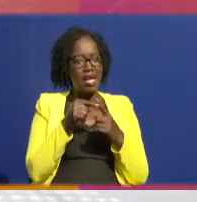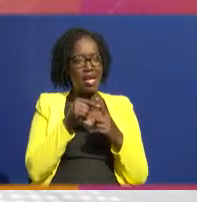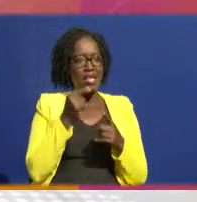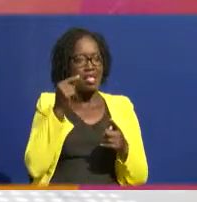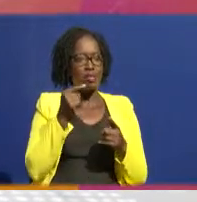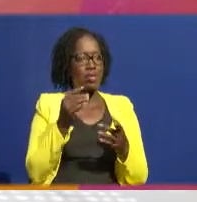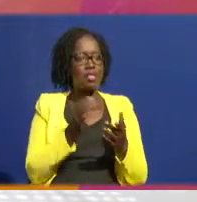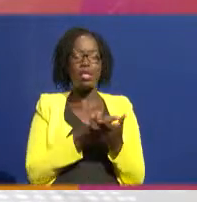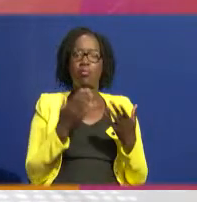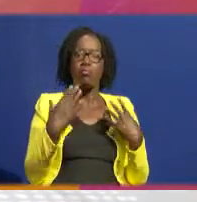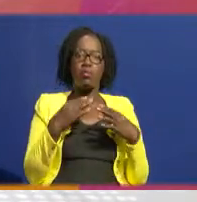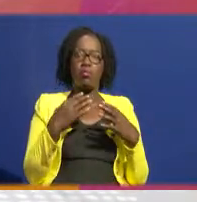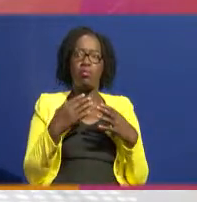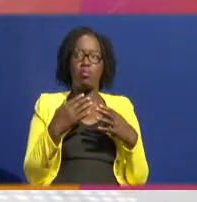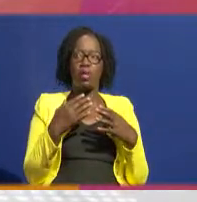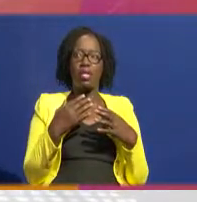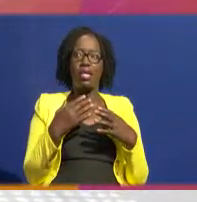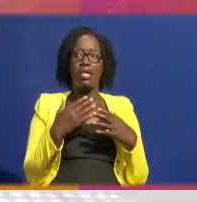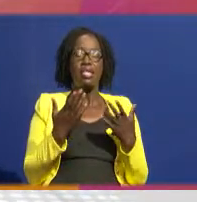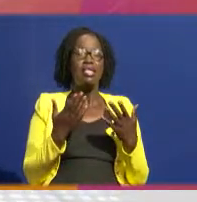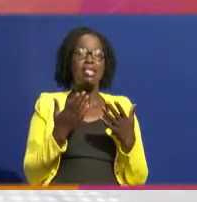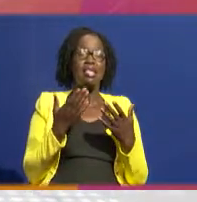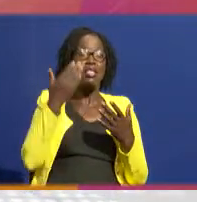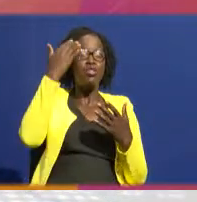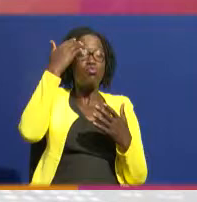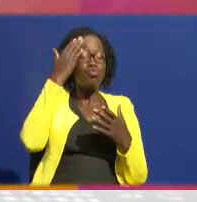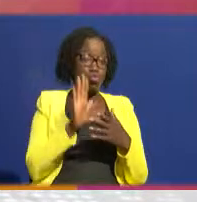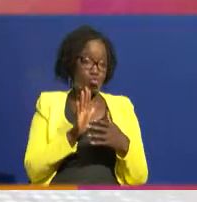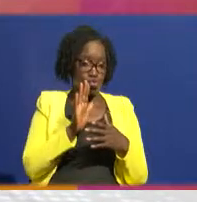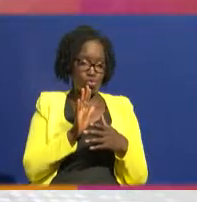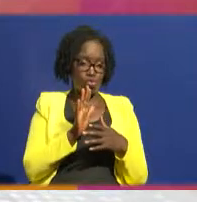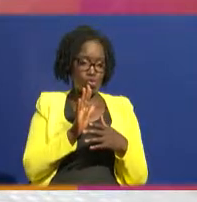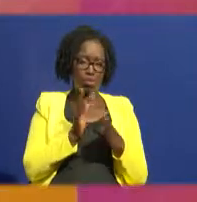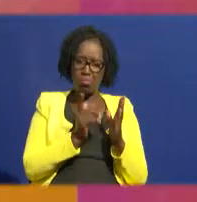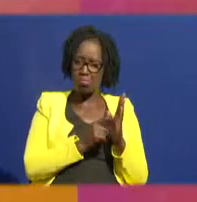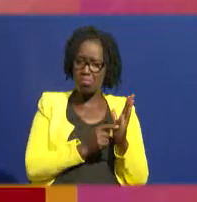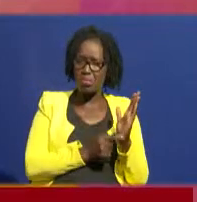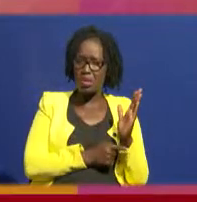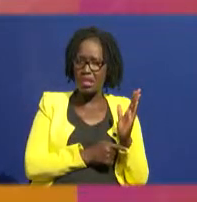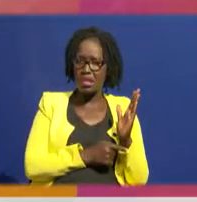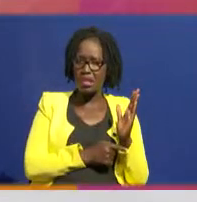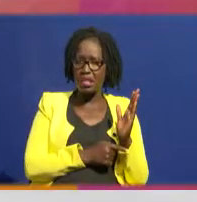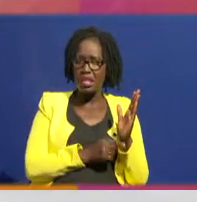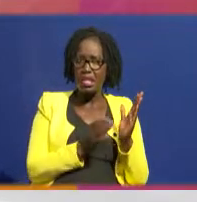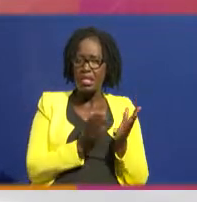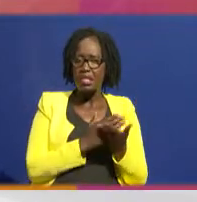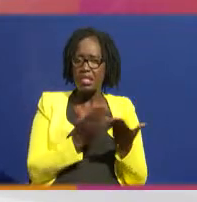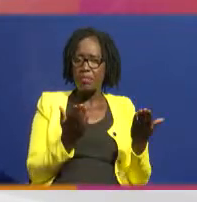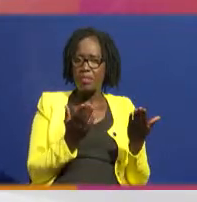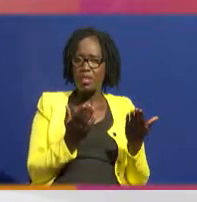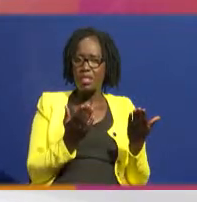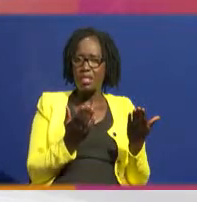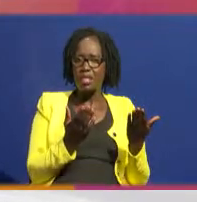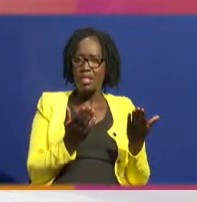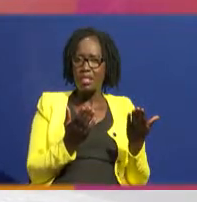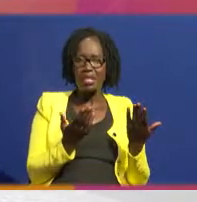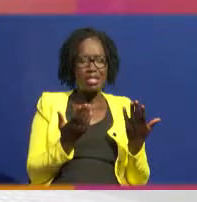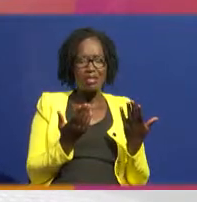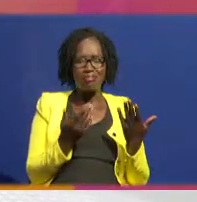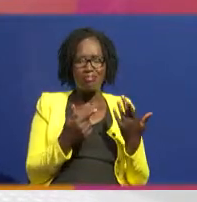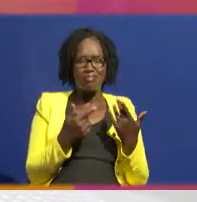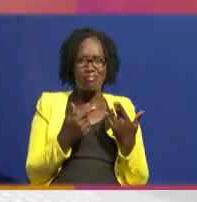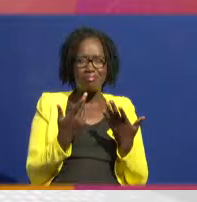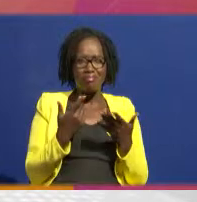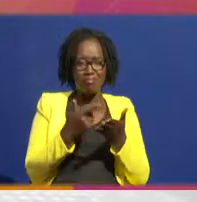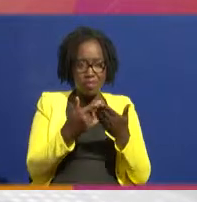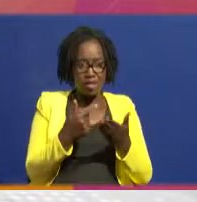by some people who they've known, they hardly know. And it's something that is rife. It's a discussion that we need